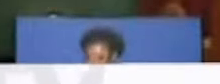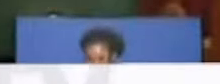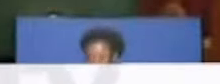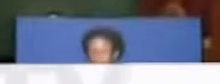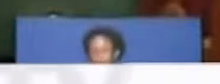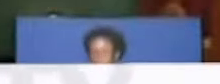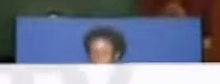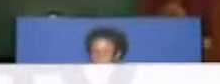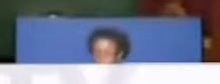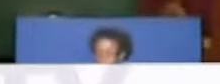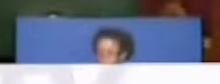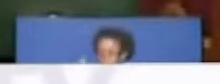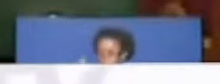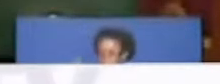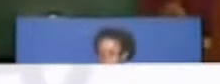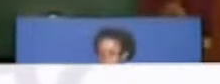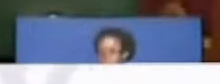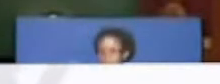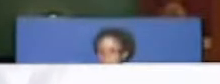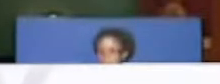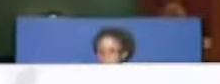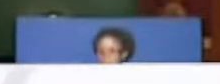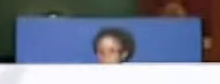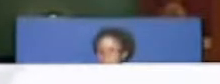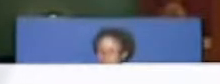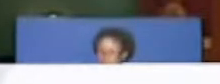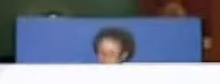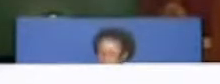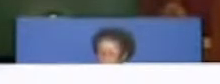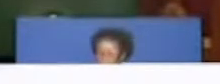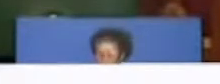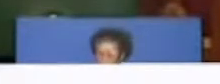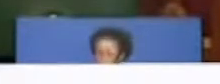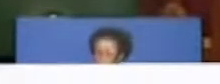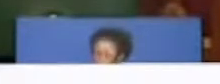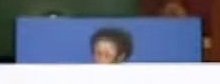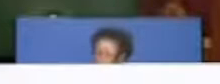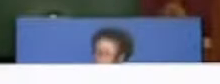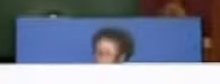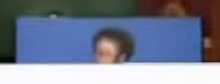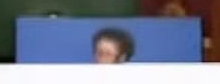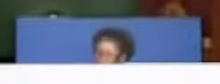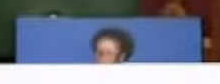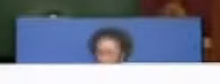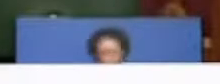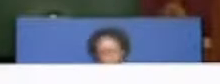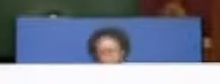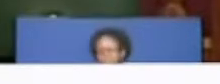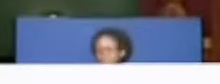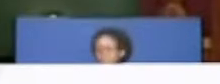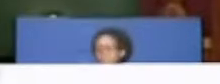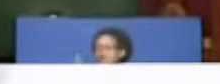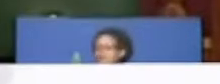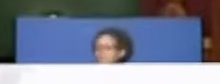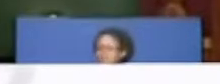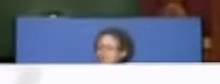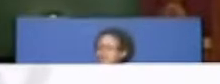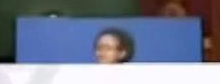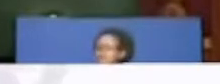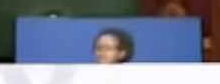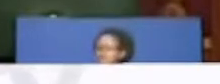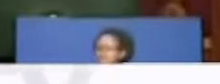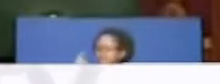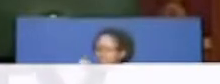Bank of Kenya is at an advanced stage of revising the 1 million threshold for cash deposits and withdrawals